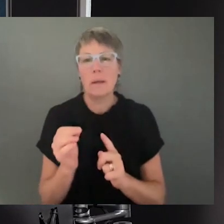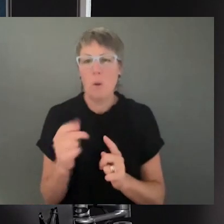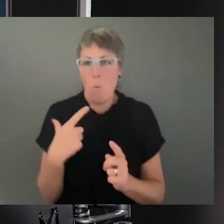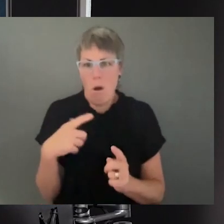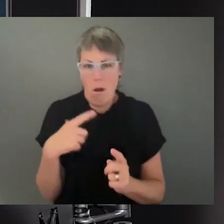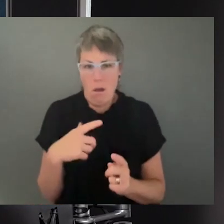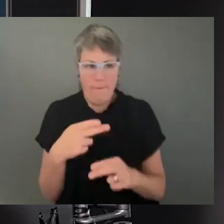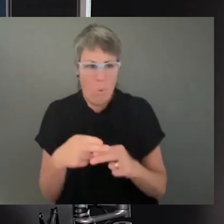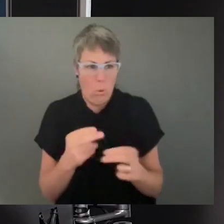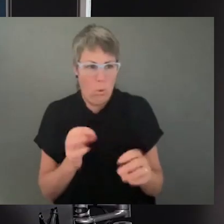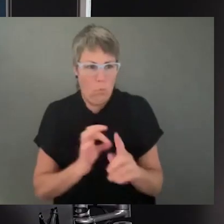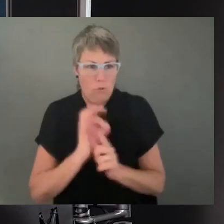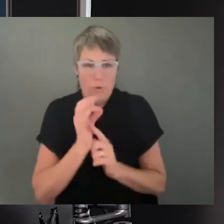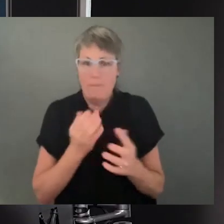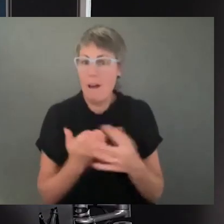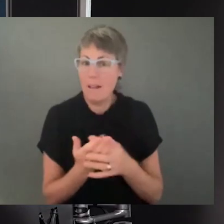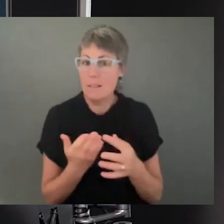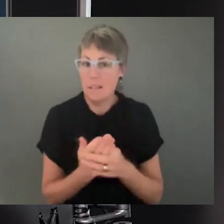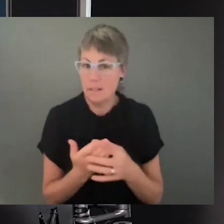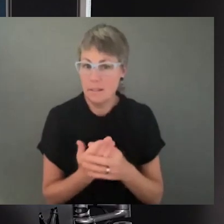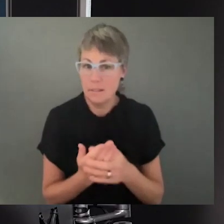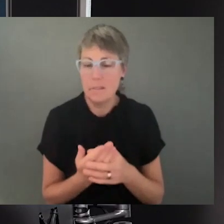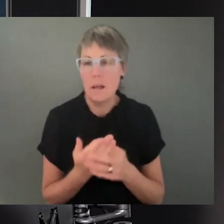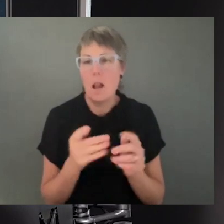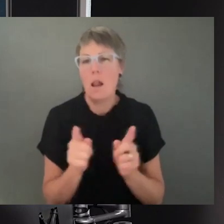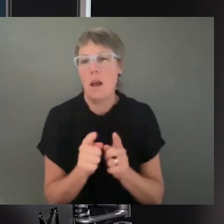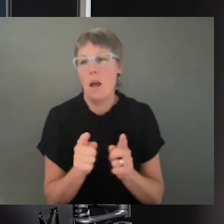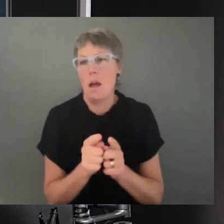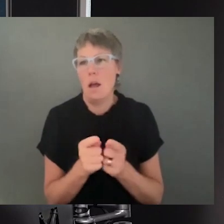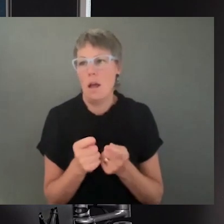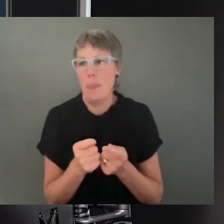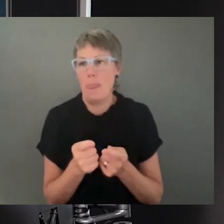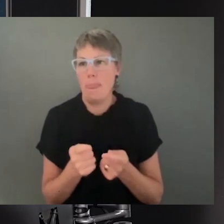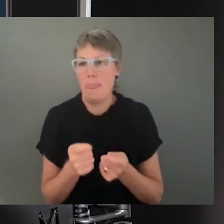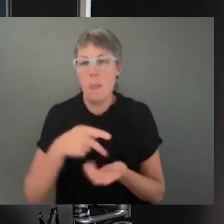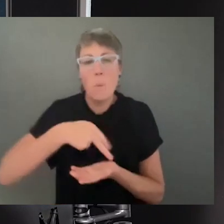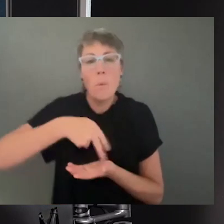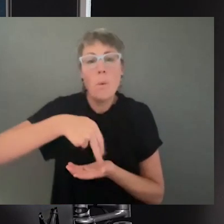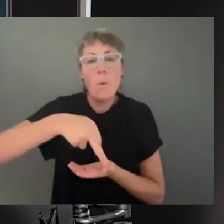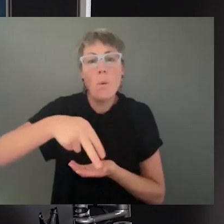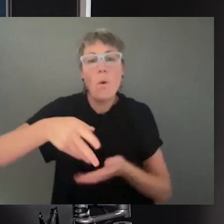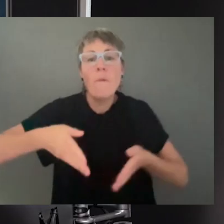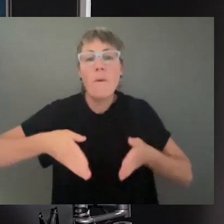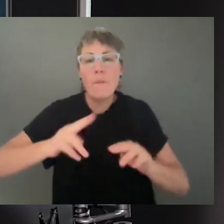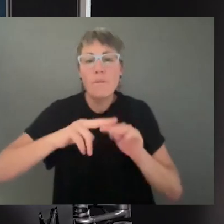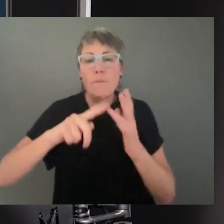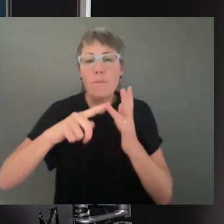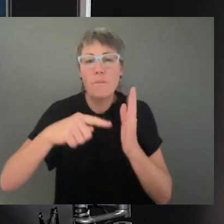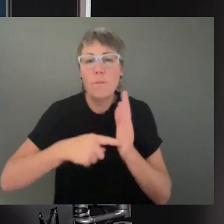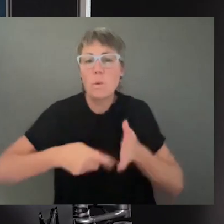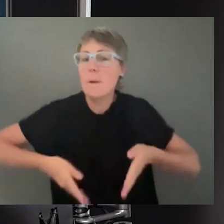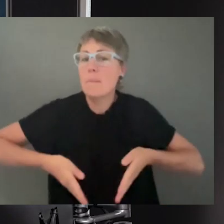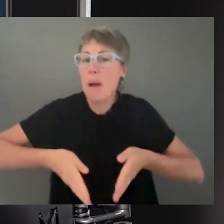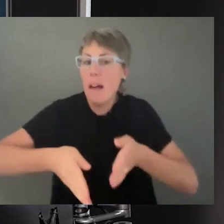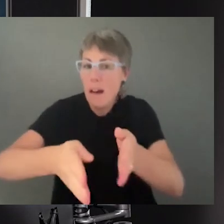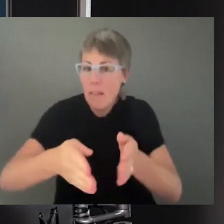necessity to improve access initially often. That might be things like footpaths, for example. Megan, can you talk with me